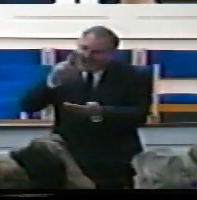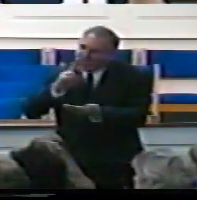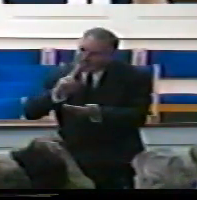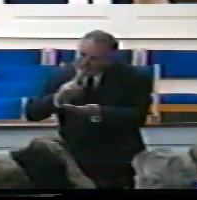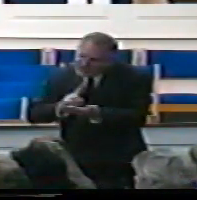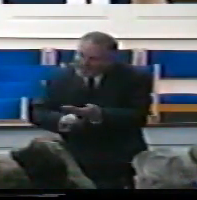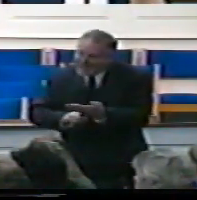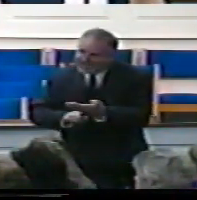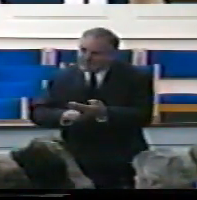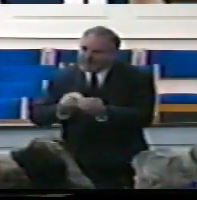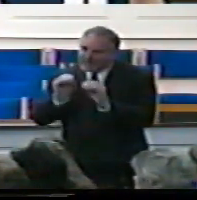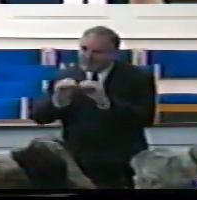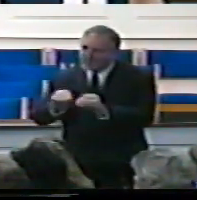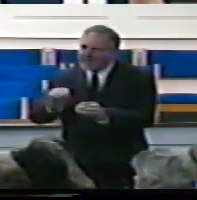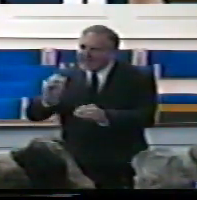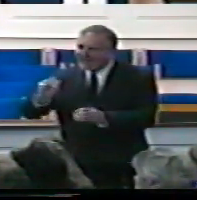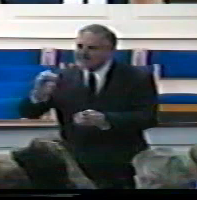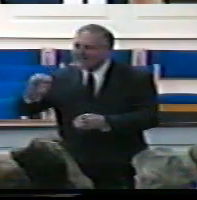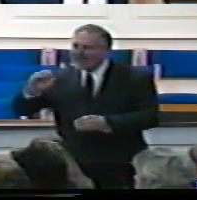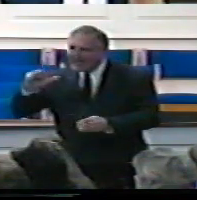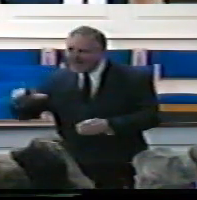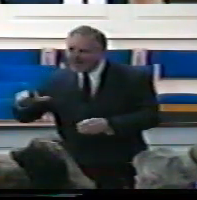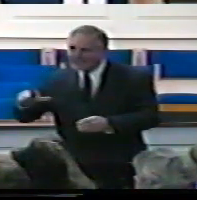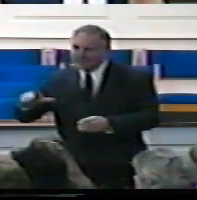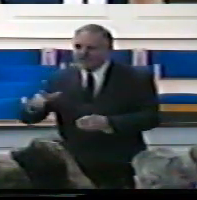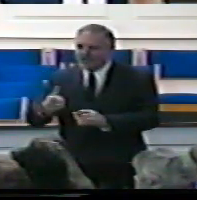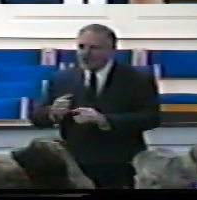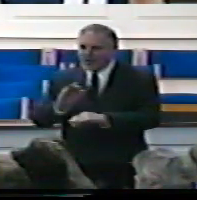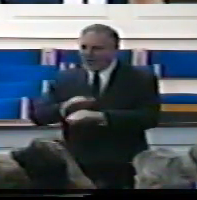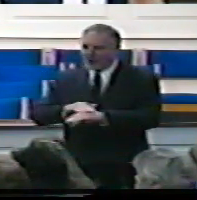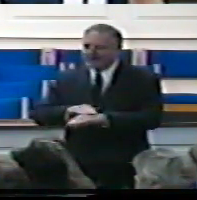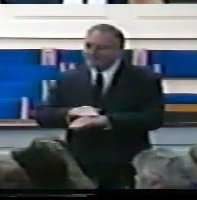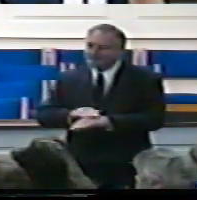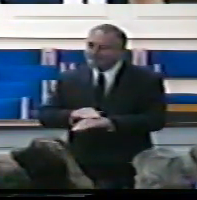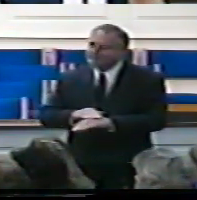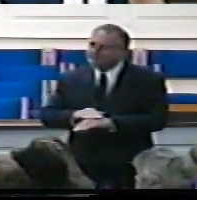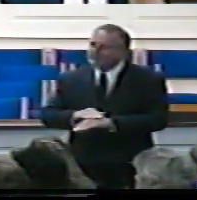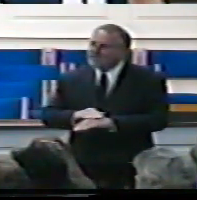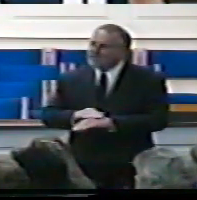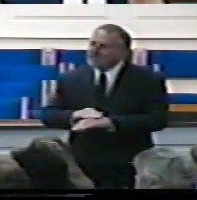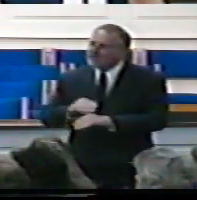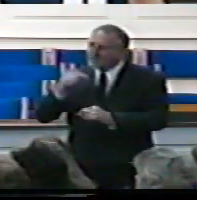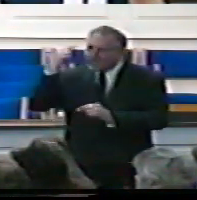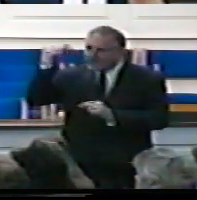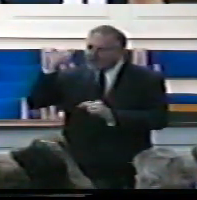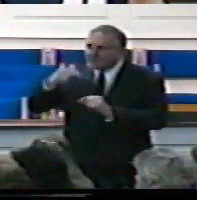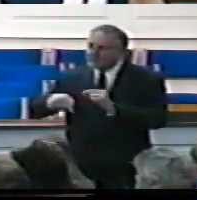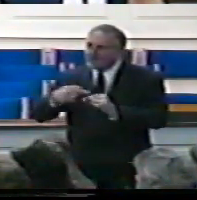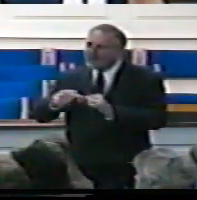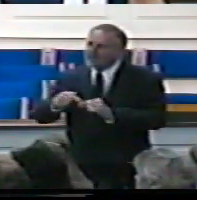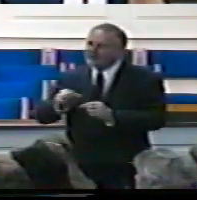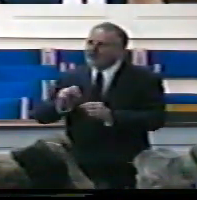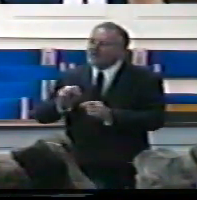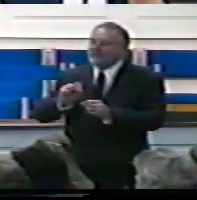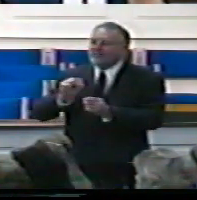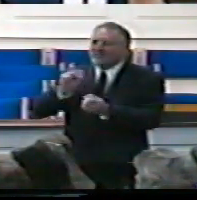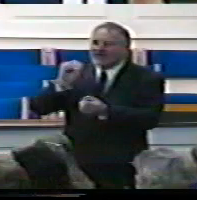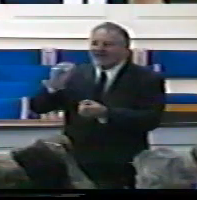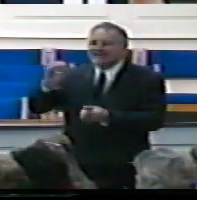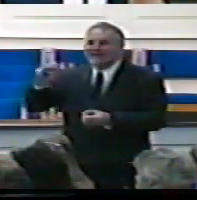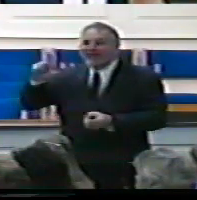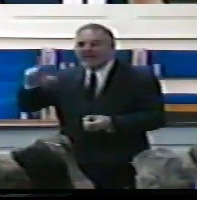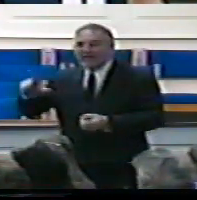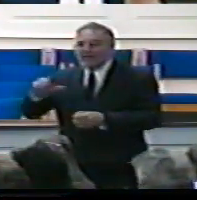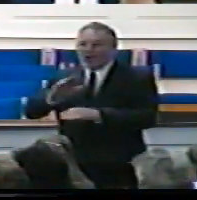Paul to Rome to have him killed. There was a seal on papers. Think of the seal they put on that stone that was trying to keep Jesus inside the grave. Remember the